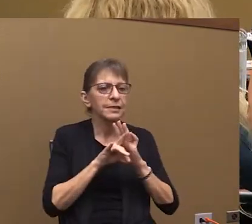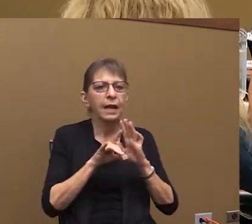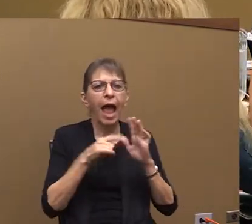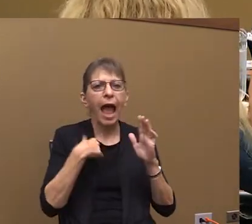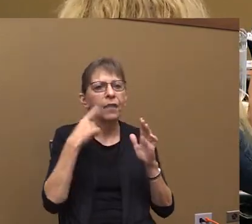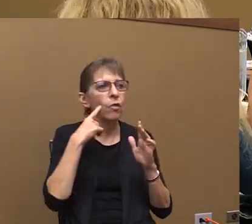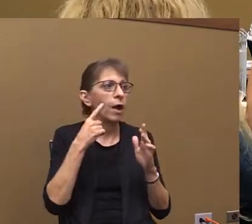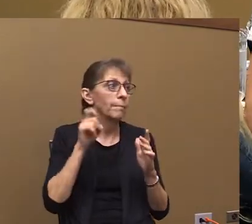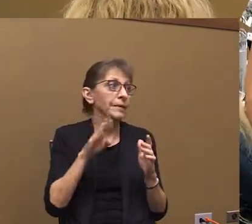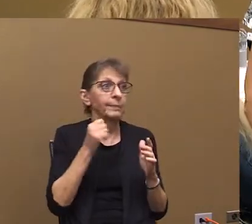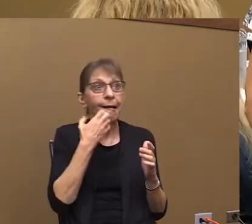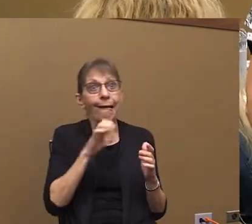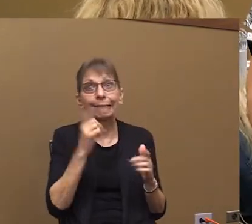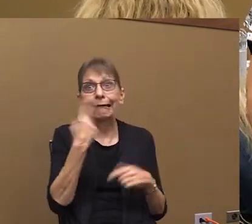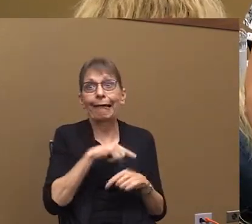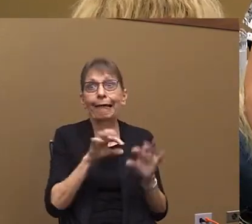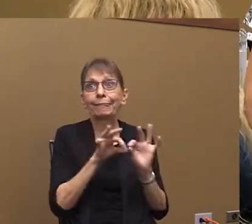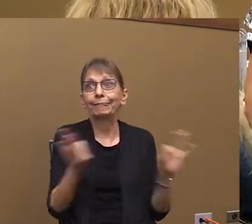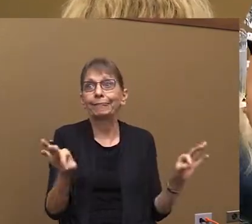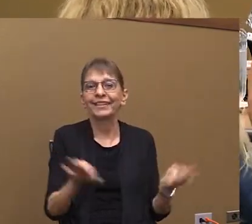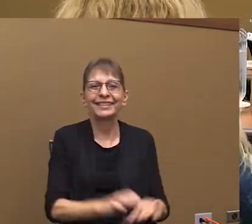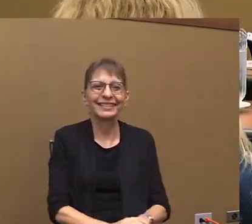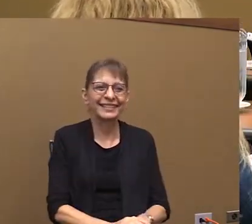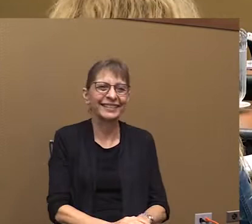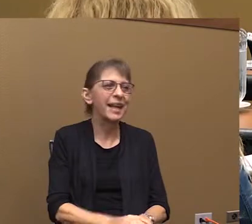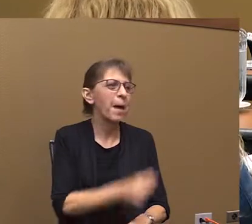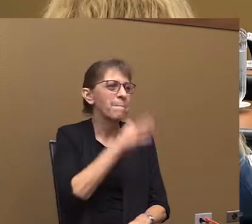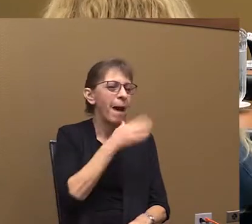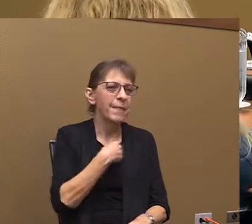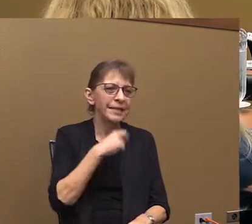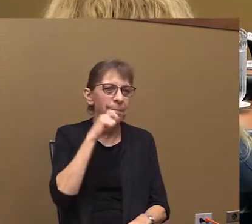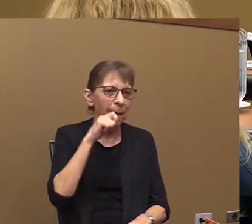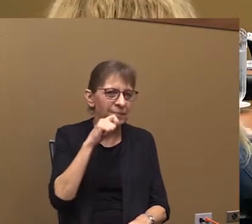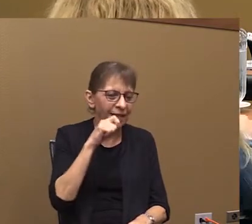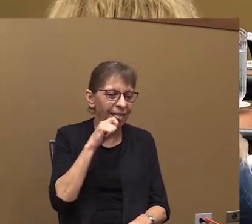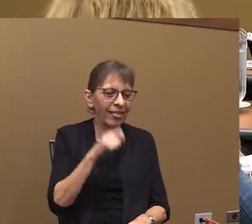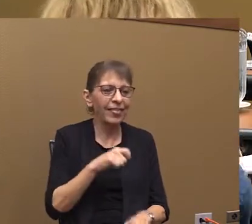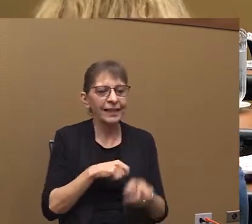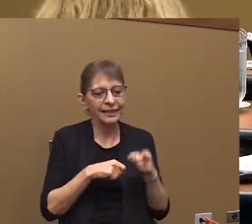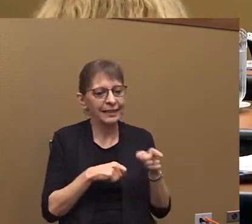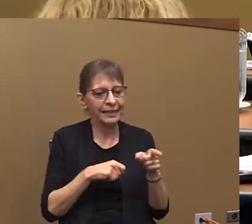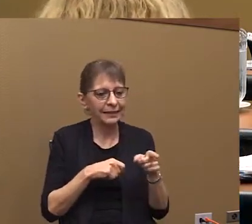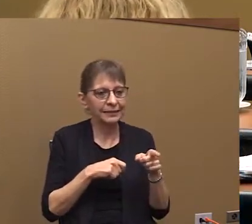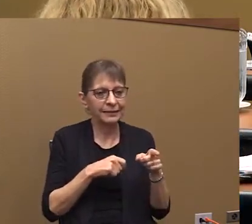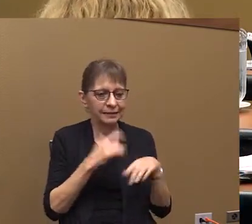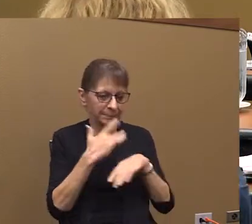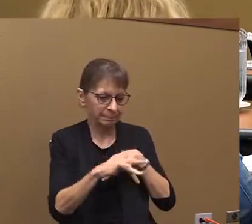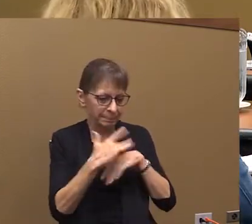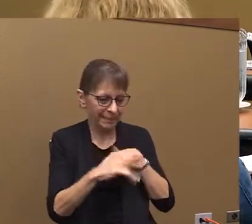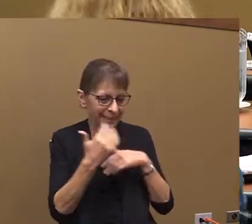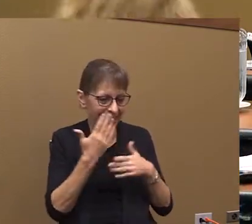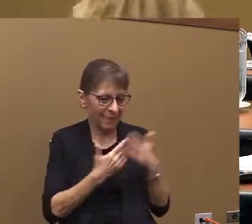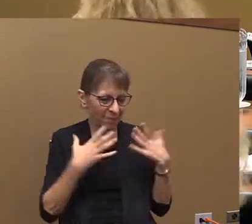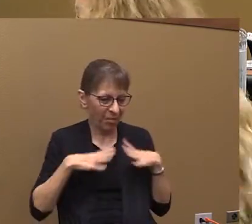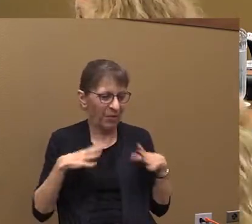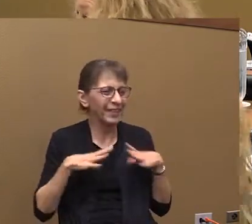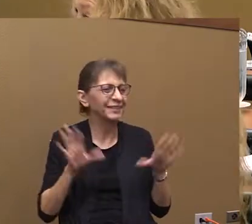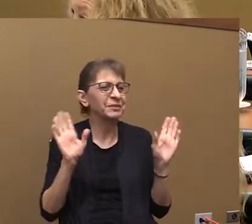thought, must be a hot day. Mom has a popsicle and he's, missing some clothing,